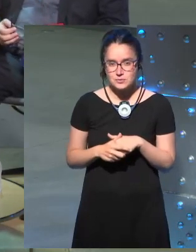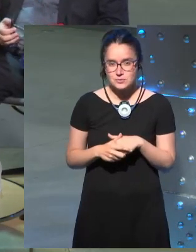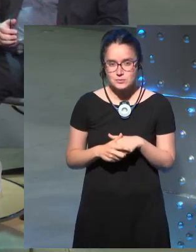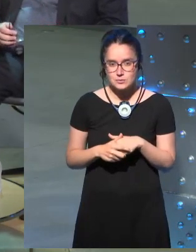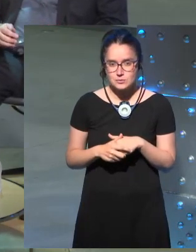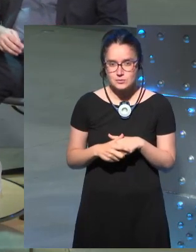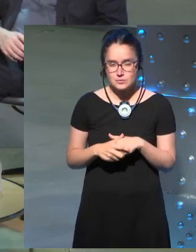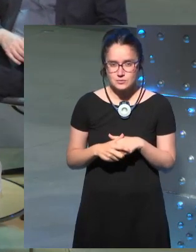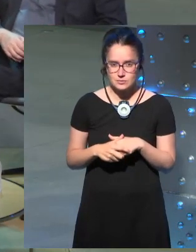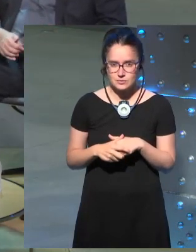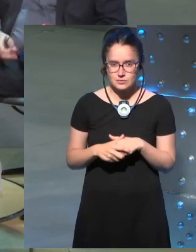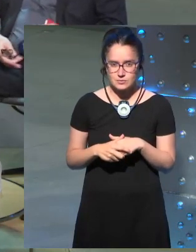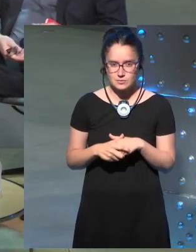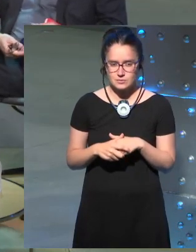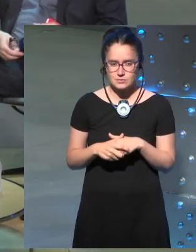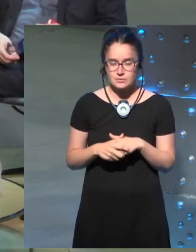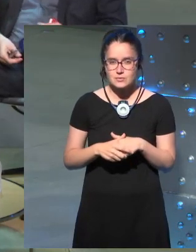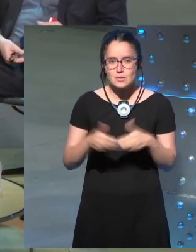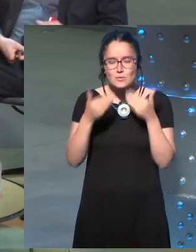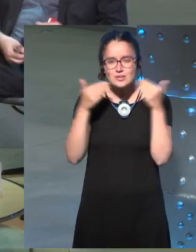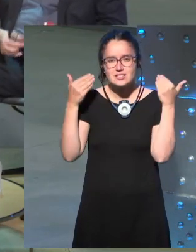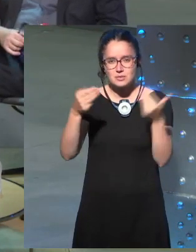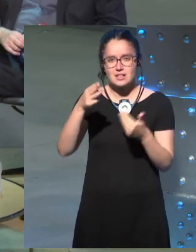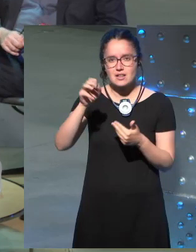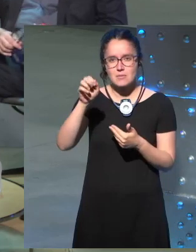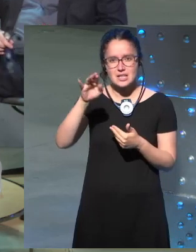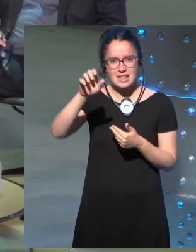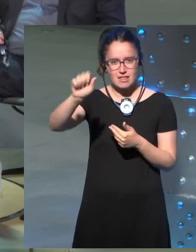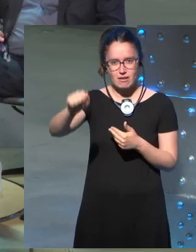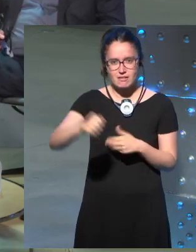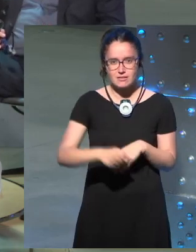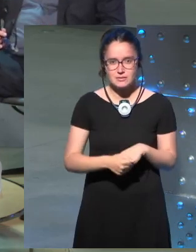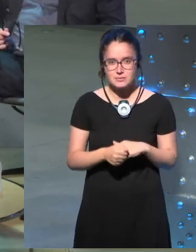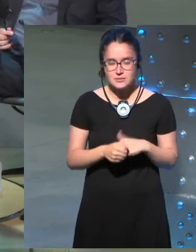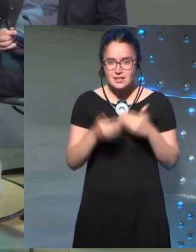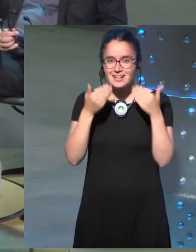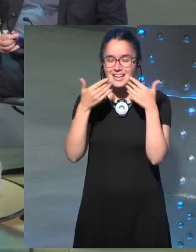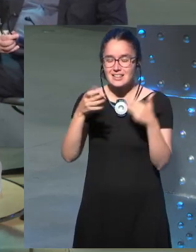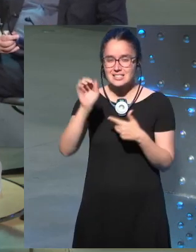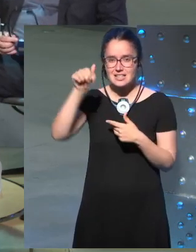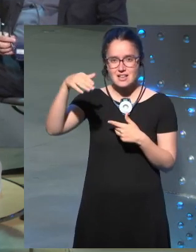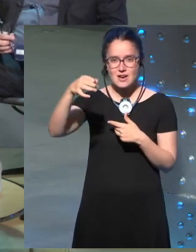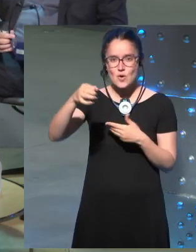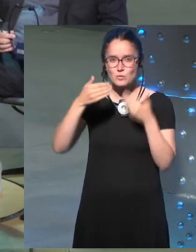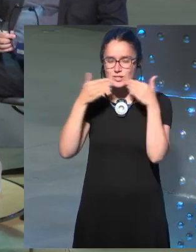Hola. Thank you, Patricia, and thank you, Santiago, and thank you